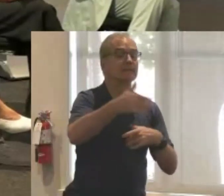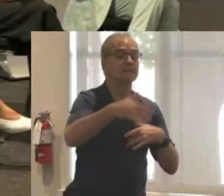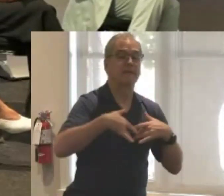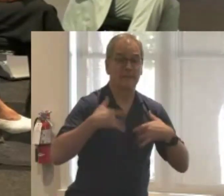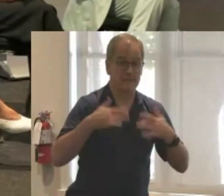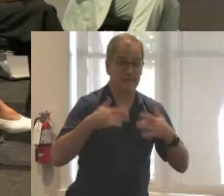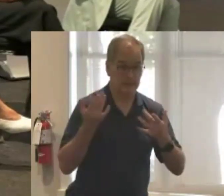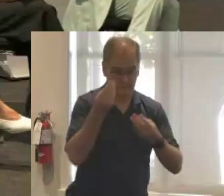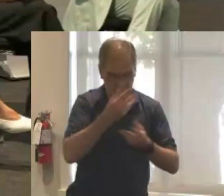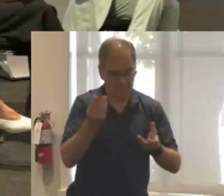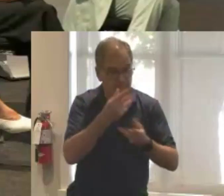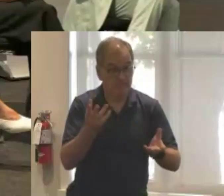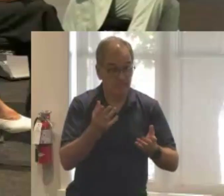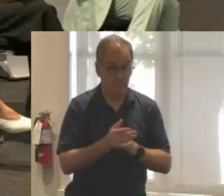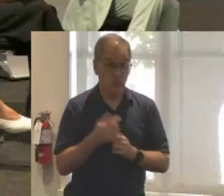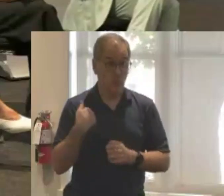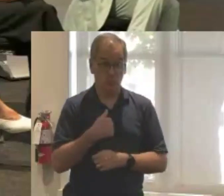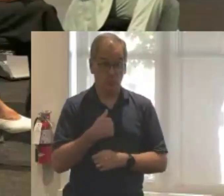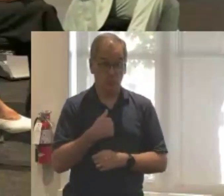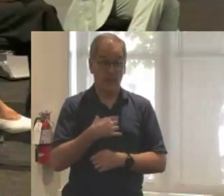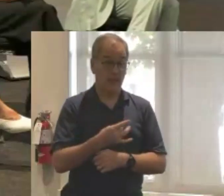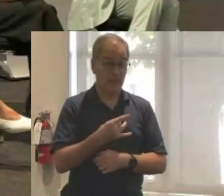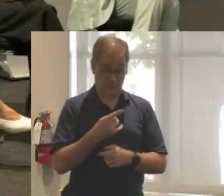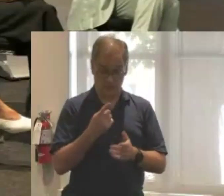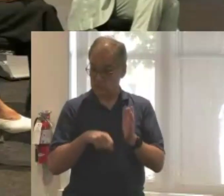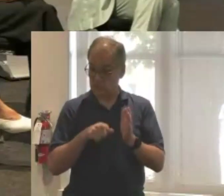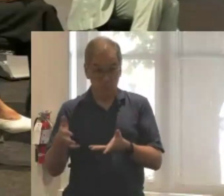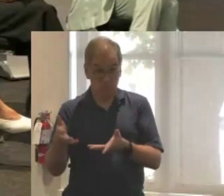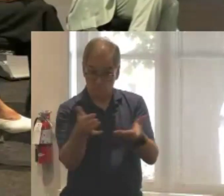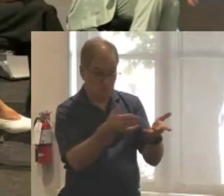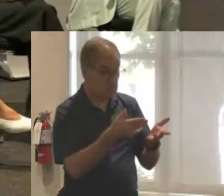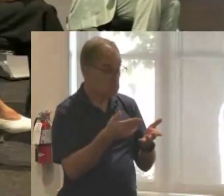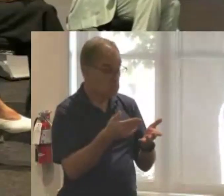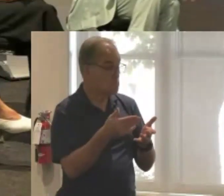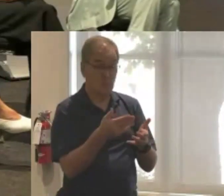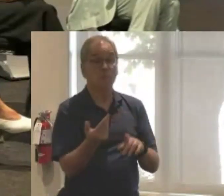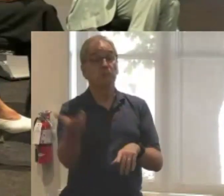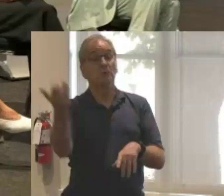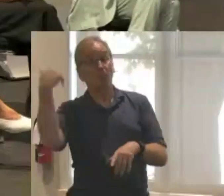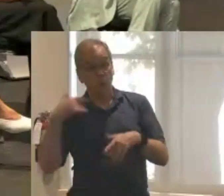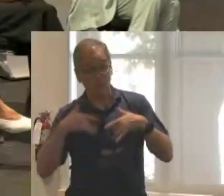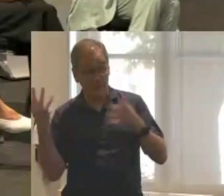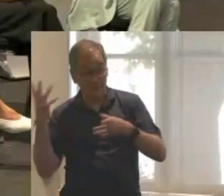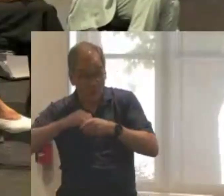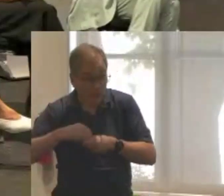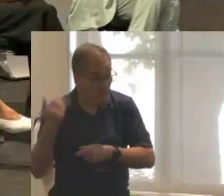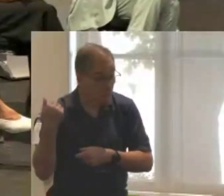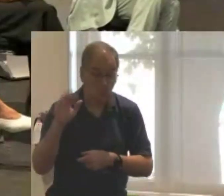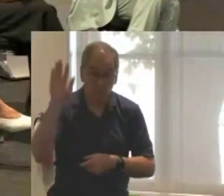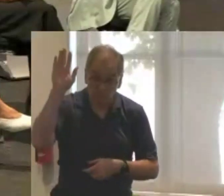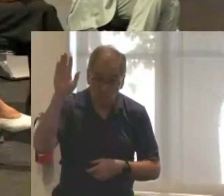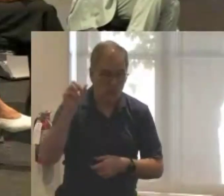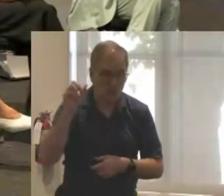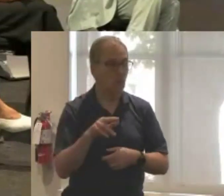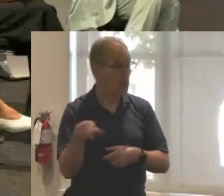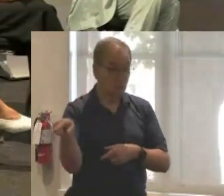to do as a part of the component is to check with the room how many folks have been to a previous event as such, or how many of them